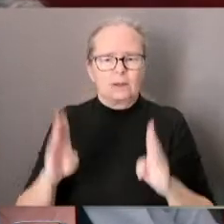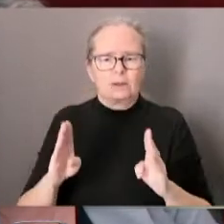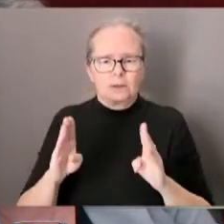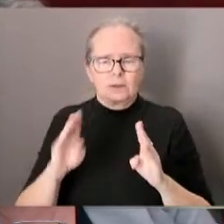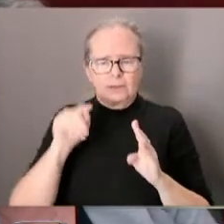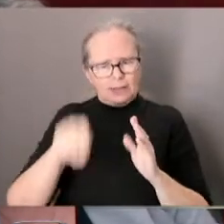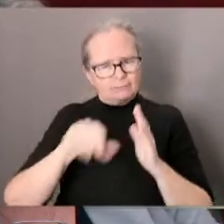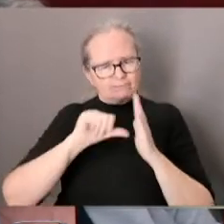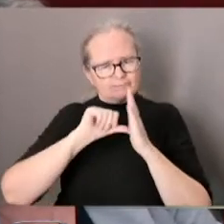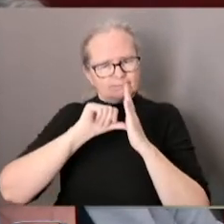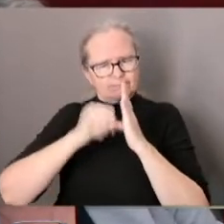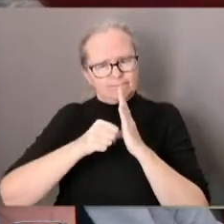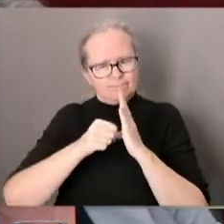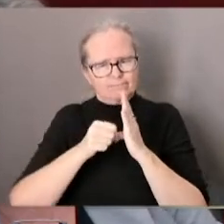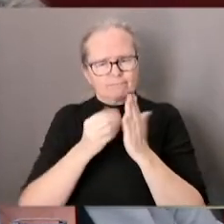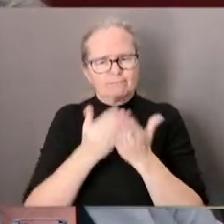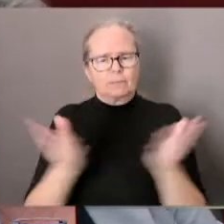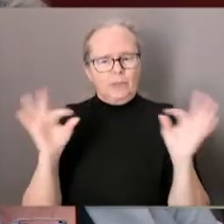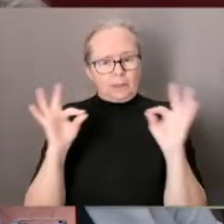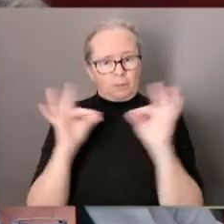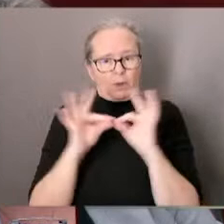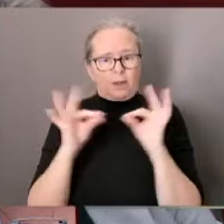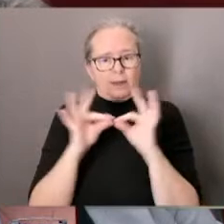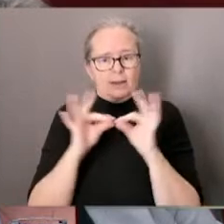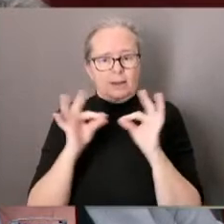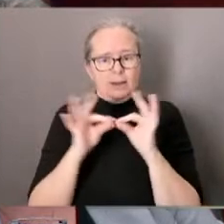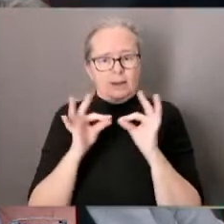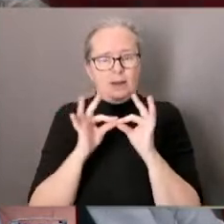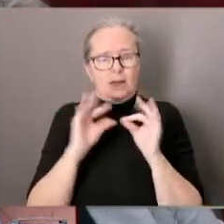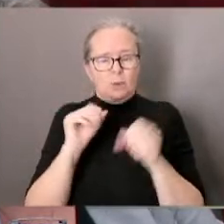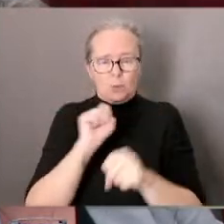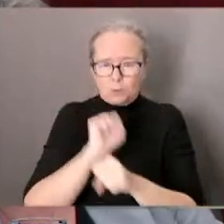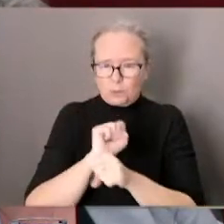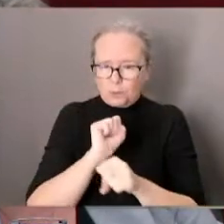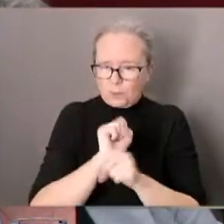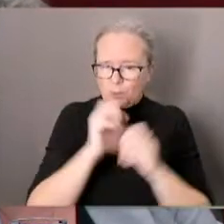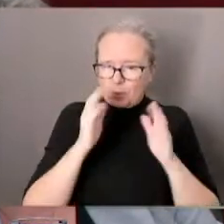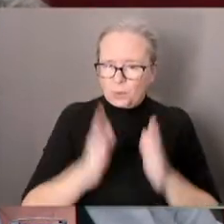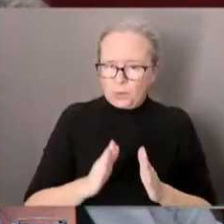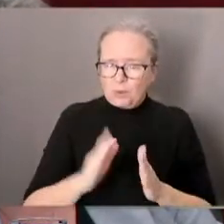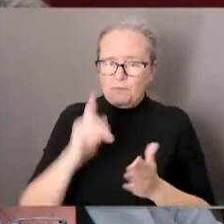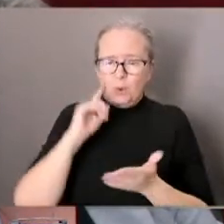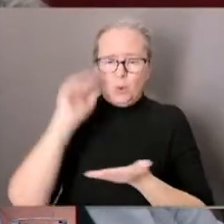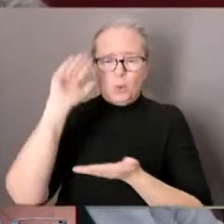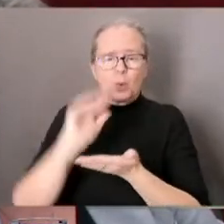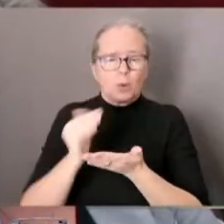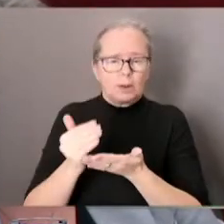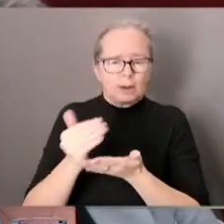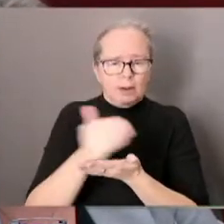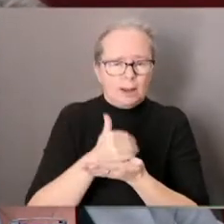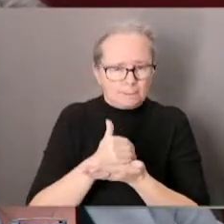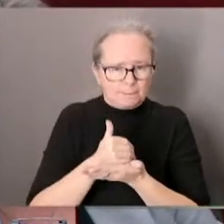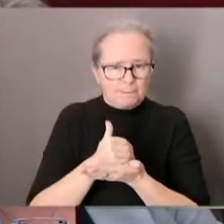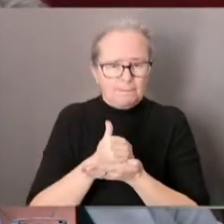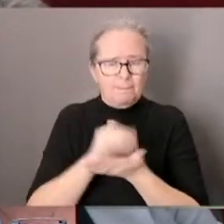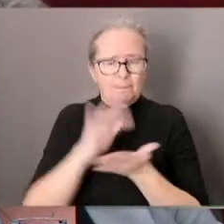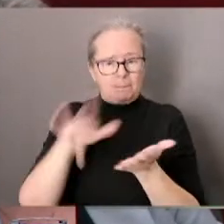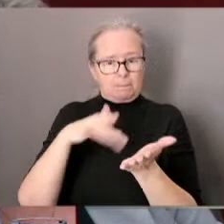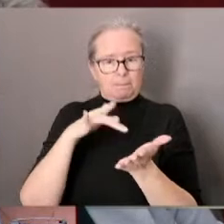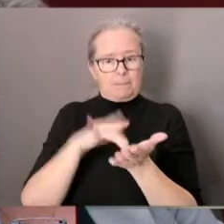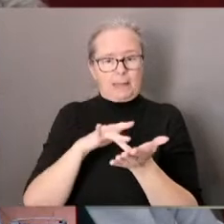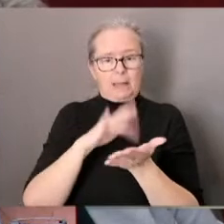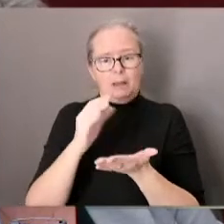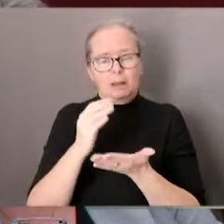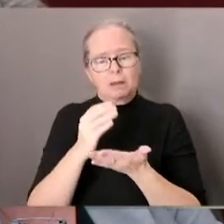attention to Workforce housing for low to Middle income households who quite frankly rarely get the hand up that they need to achieve housing stability